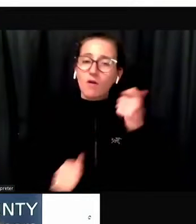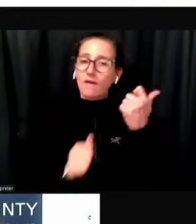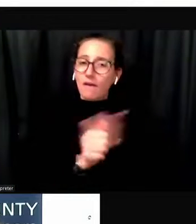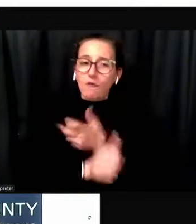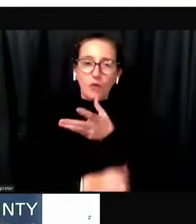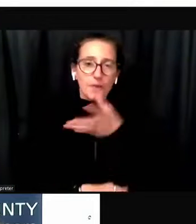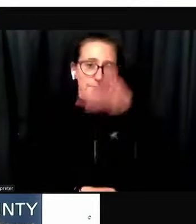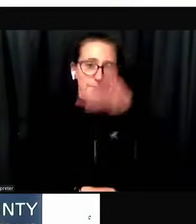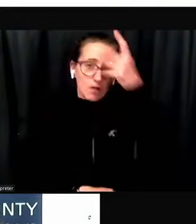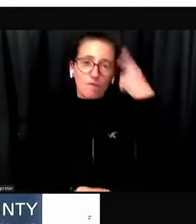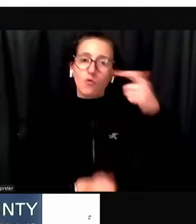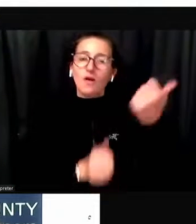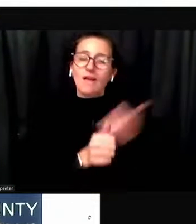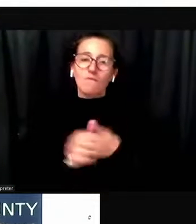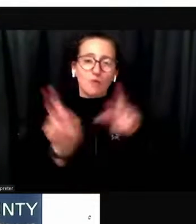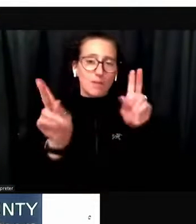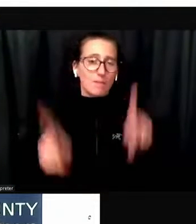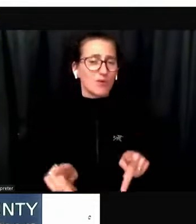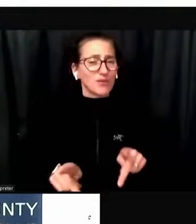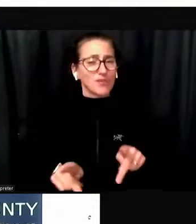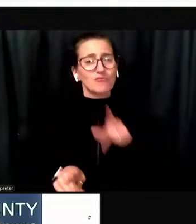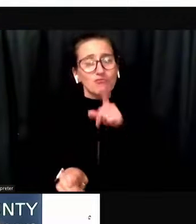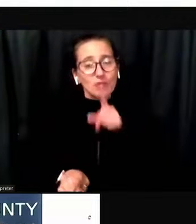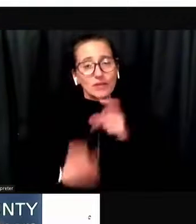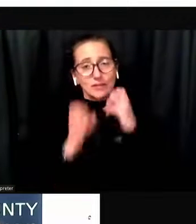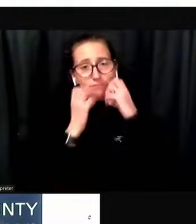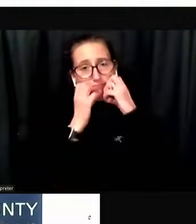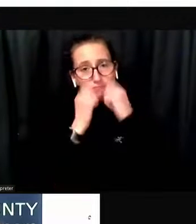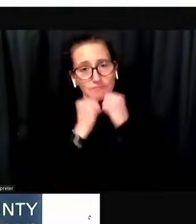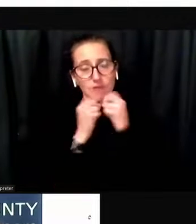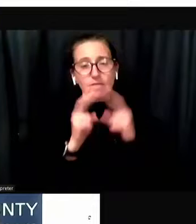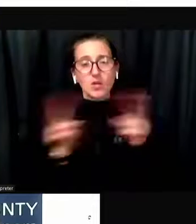So important. Thank you.